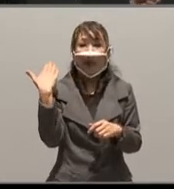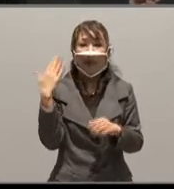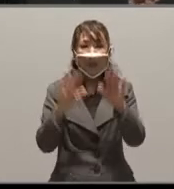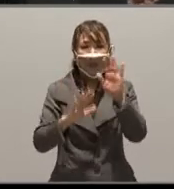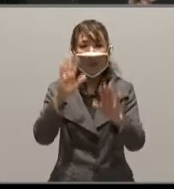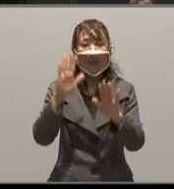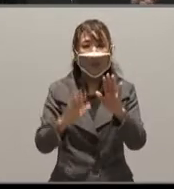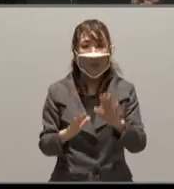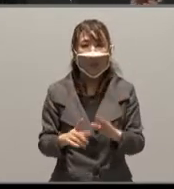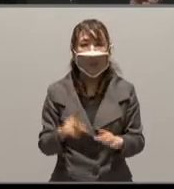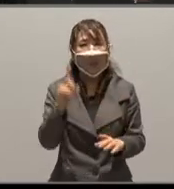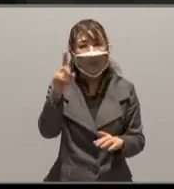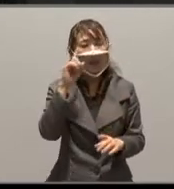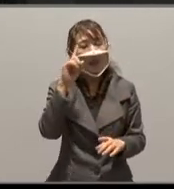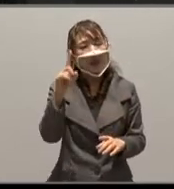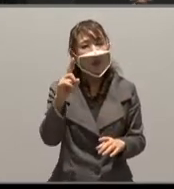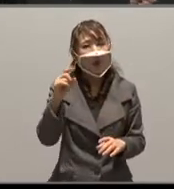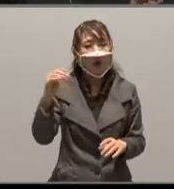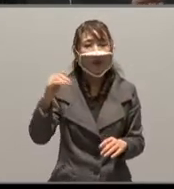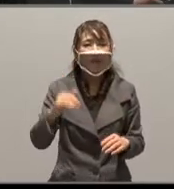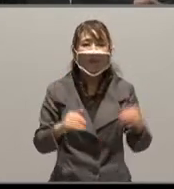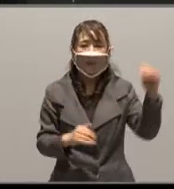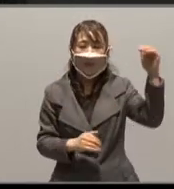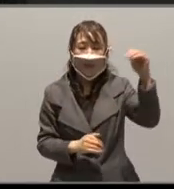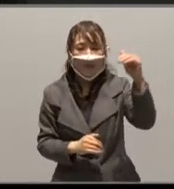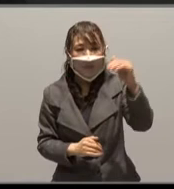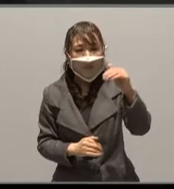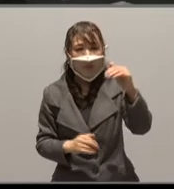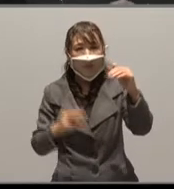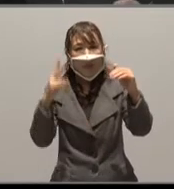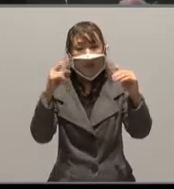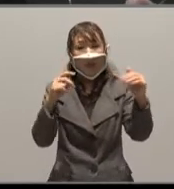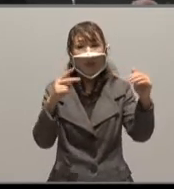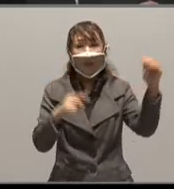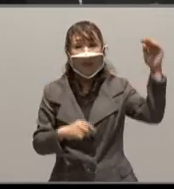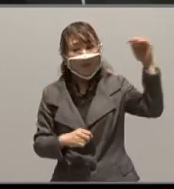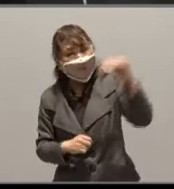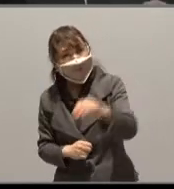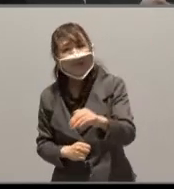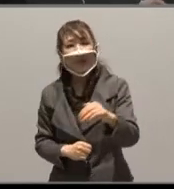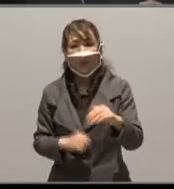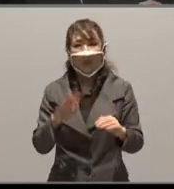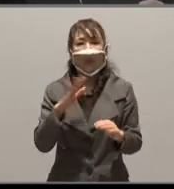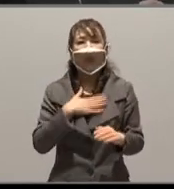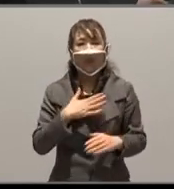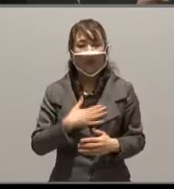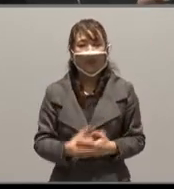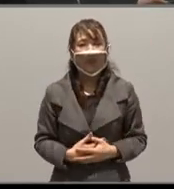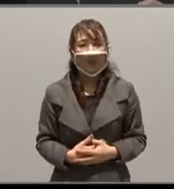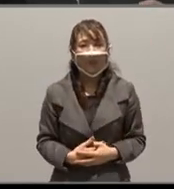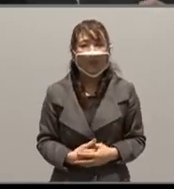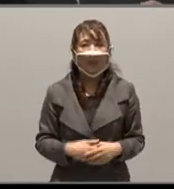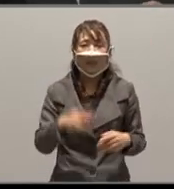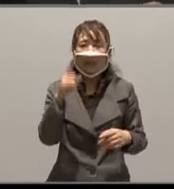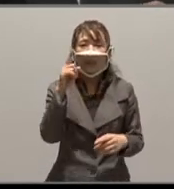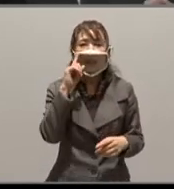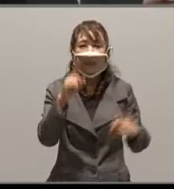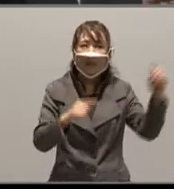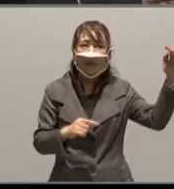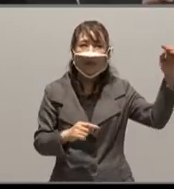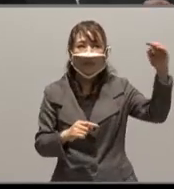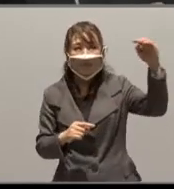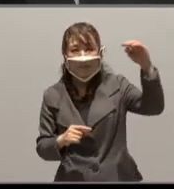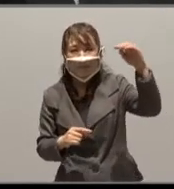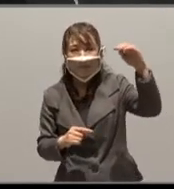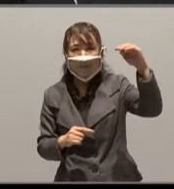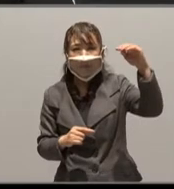go out, it doesn't make any difference. But with forest bathing, you can see a decline on the first day and significant decline in the